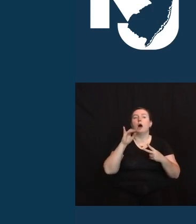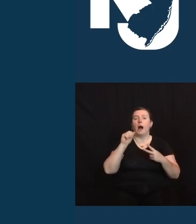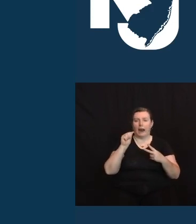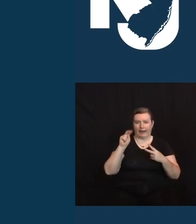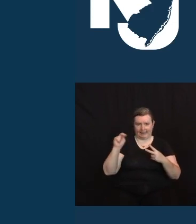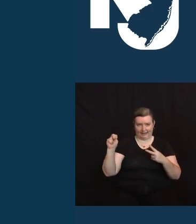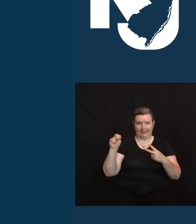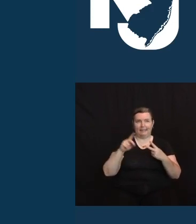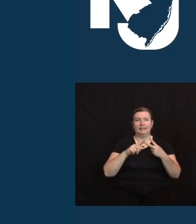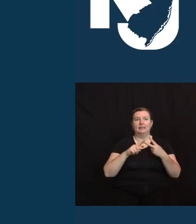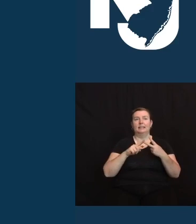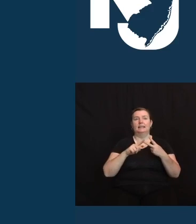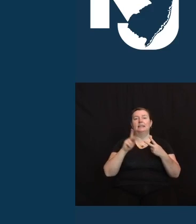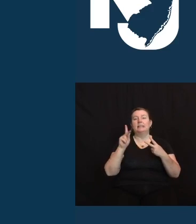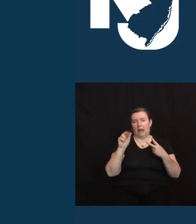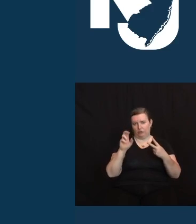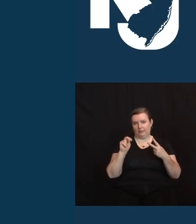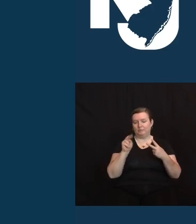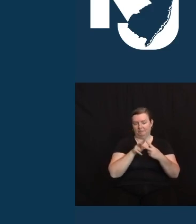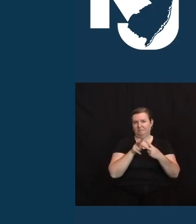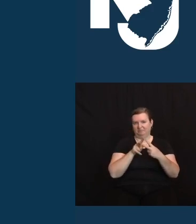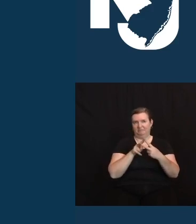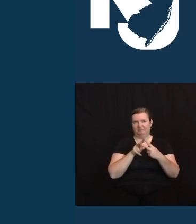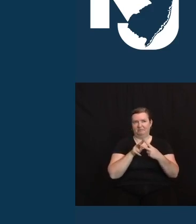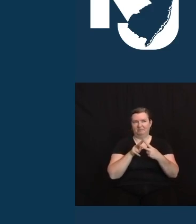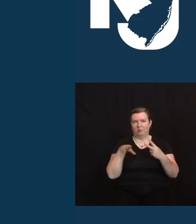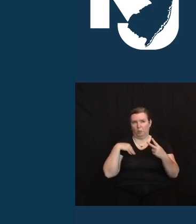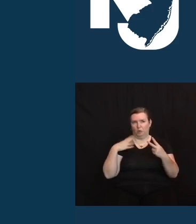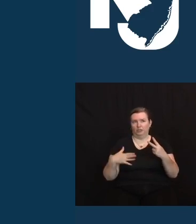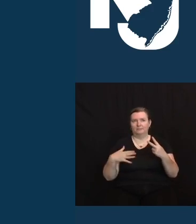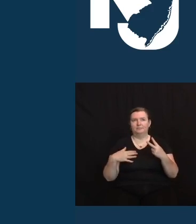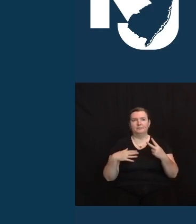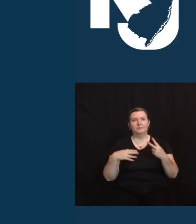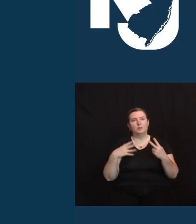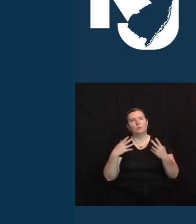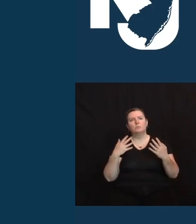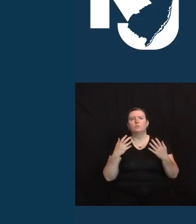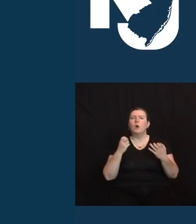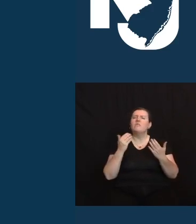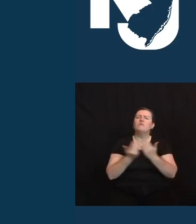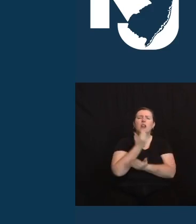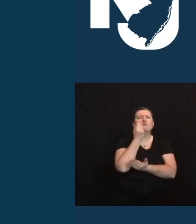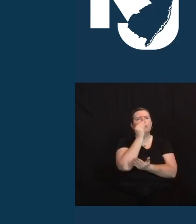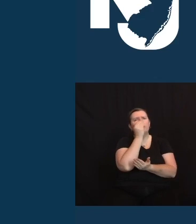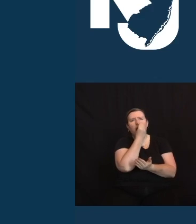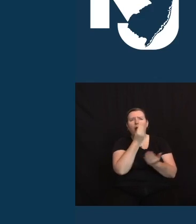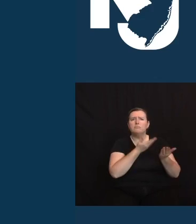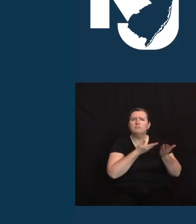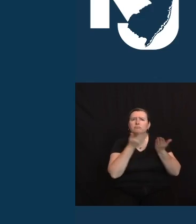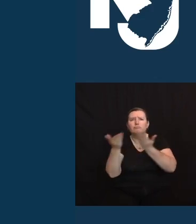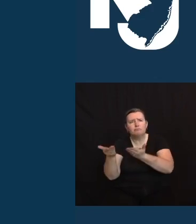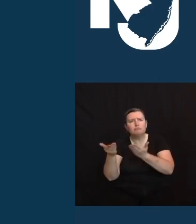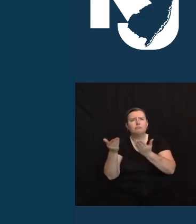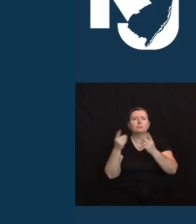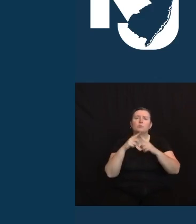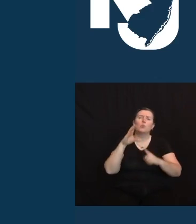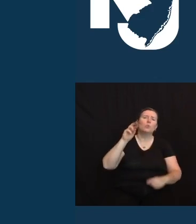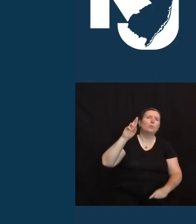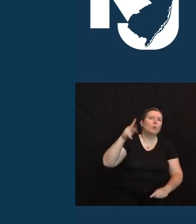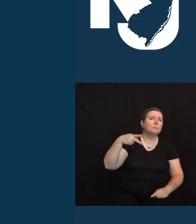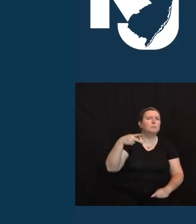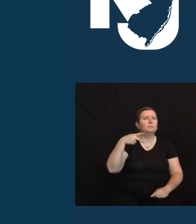initial service offering, providing fresh flower deliveries to corporate offices every Monday morning. But